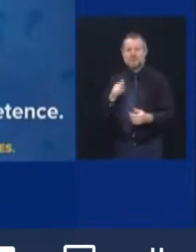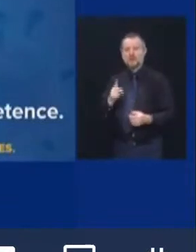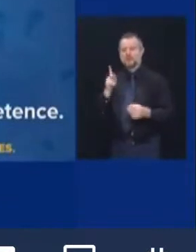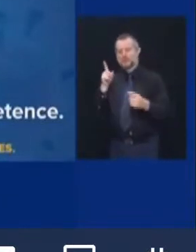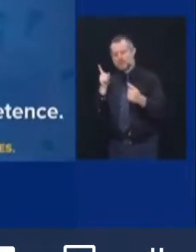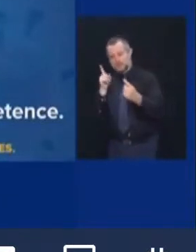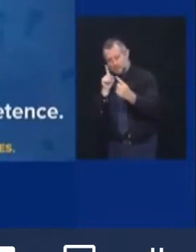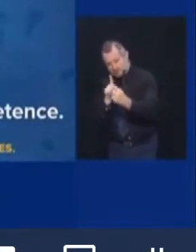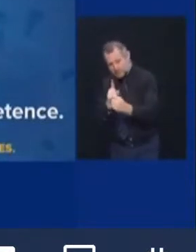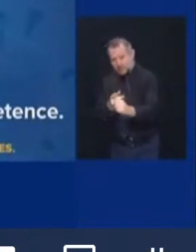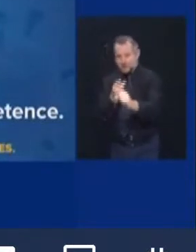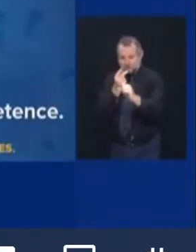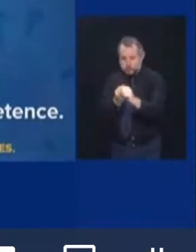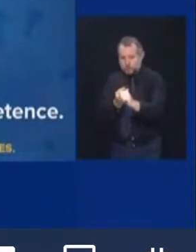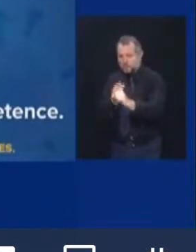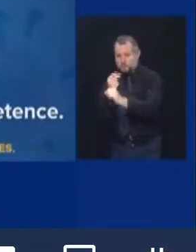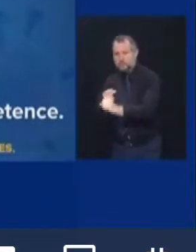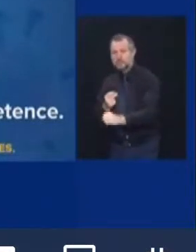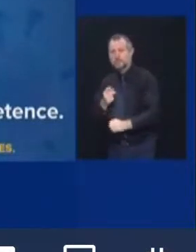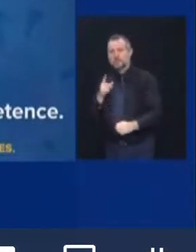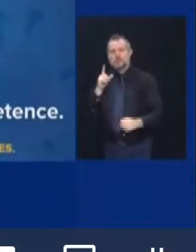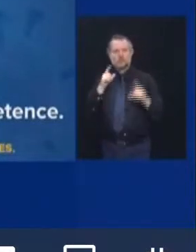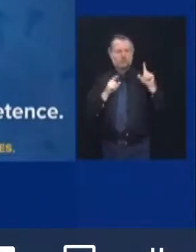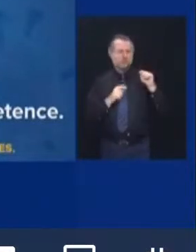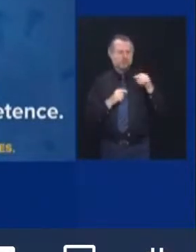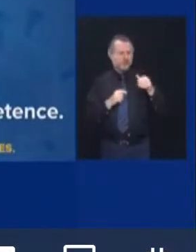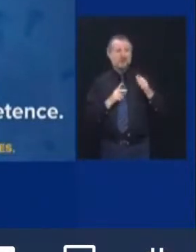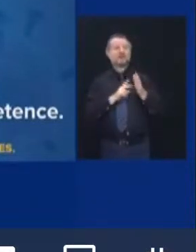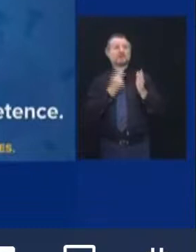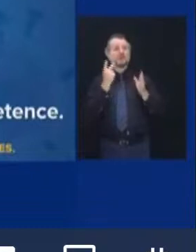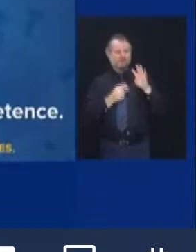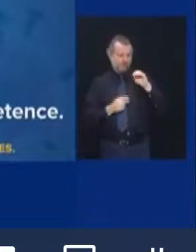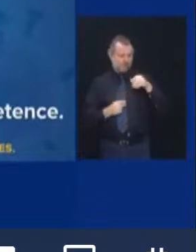either 20 or 40 million. It's not